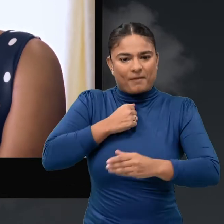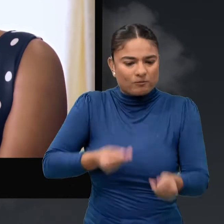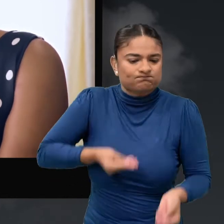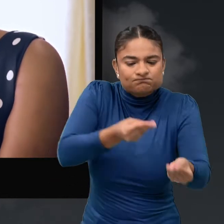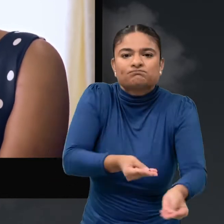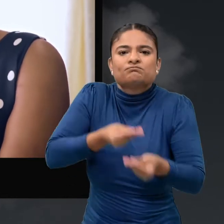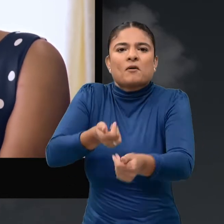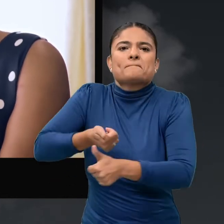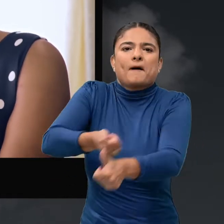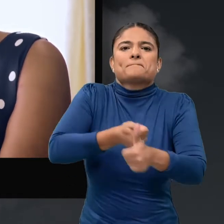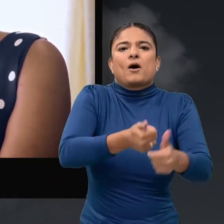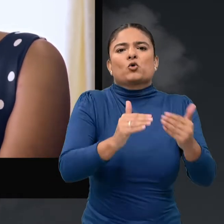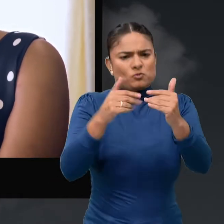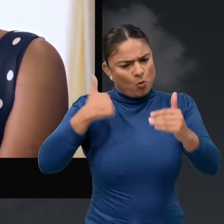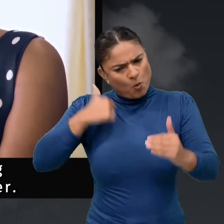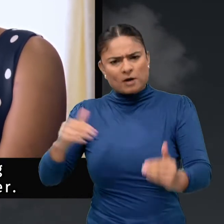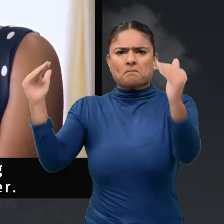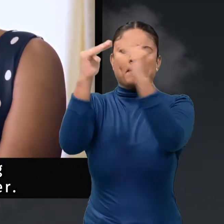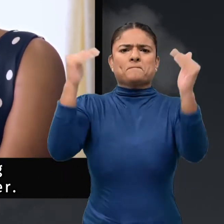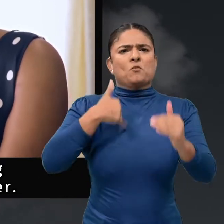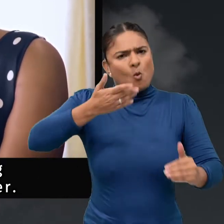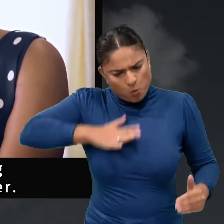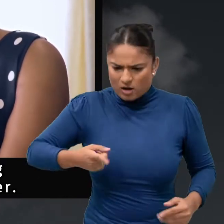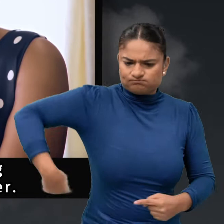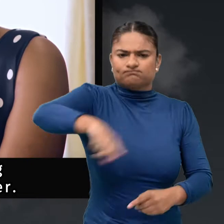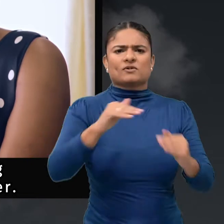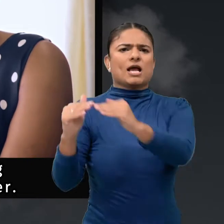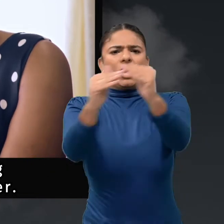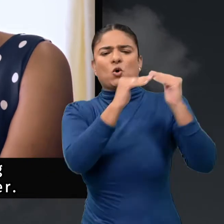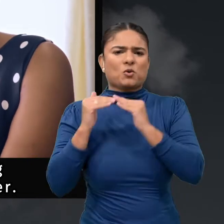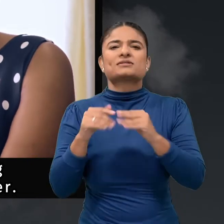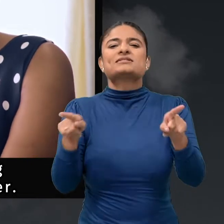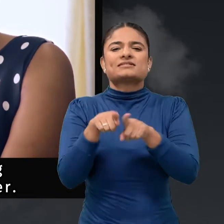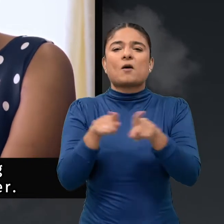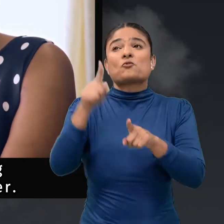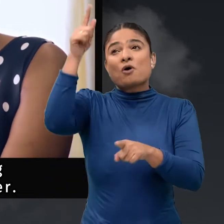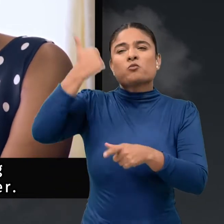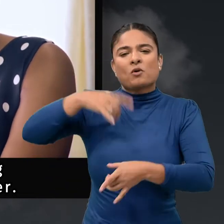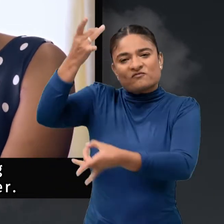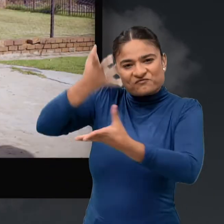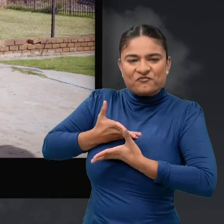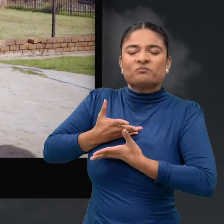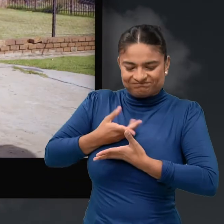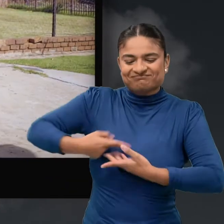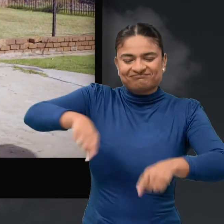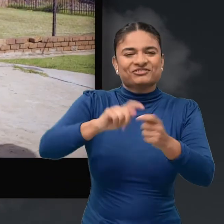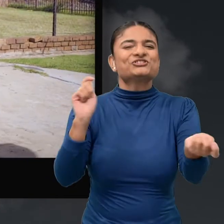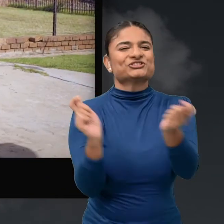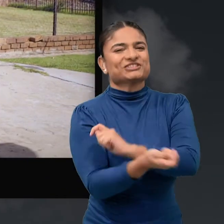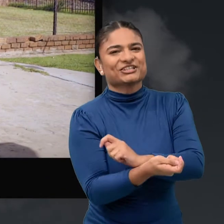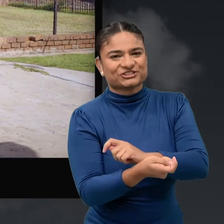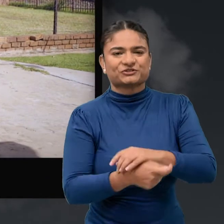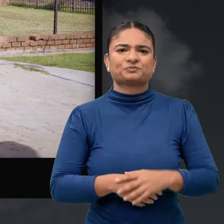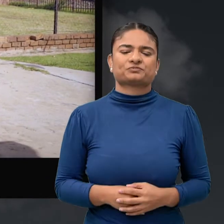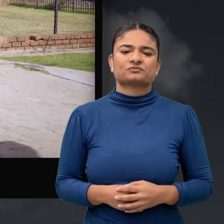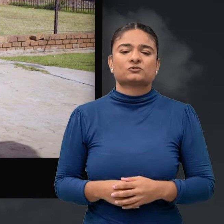really make me tick, which is seeing fairness and equality and inclusion and seeing that people are treated in a just manner.